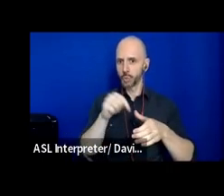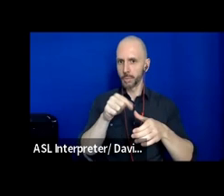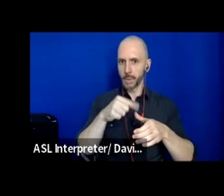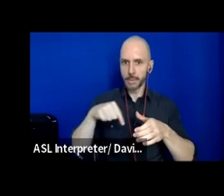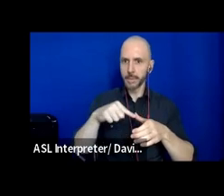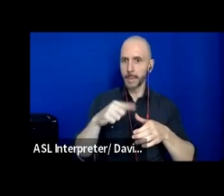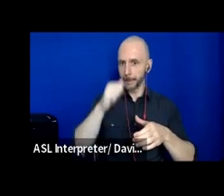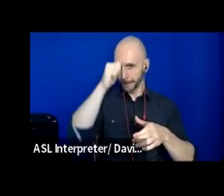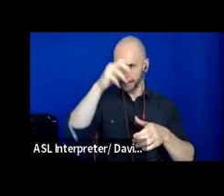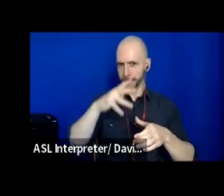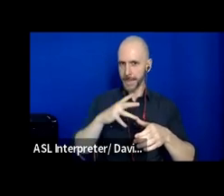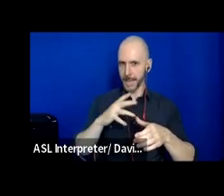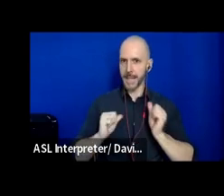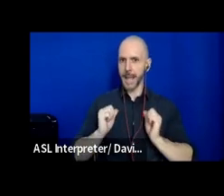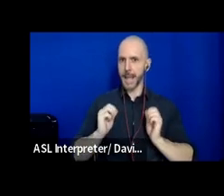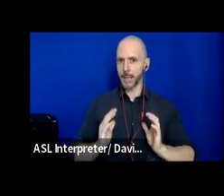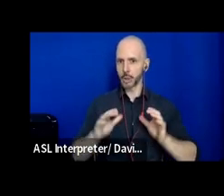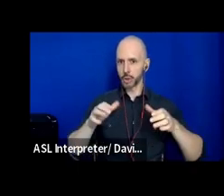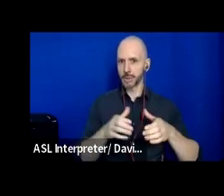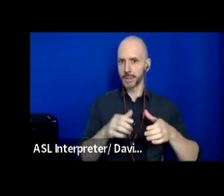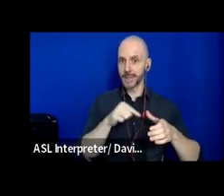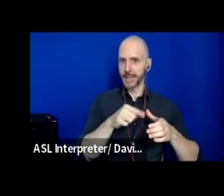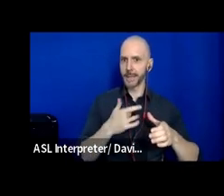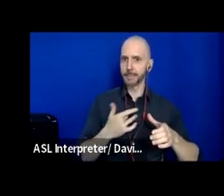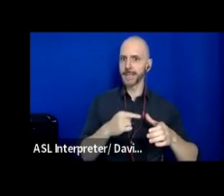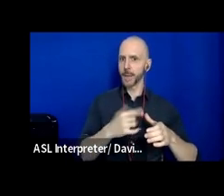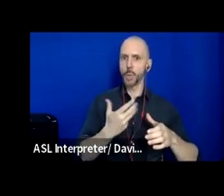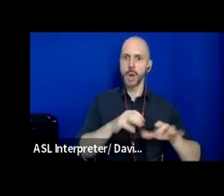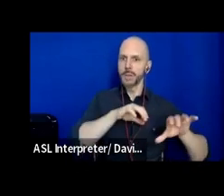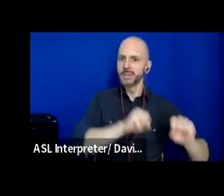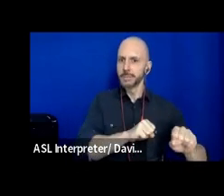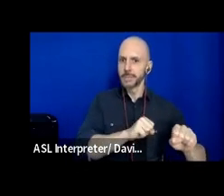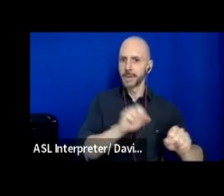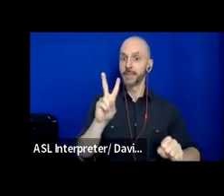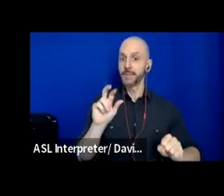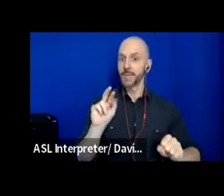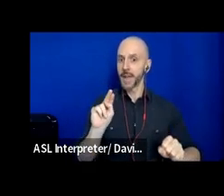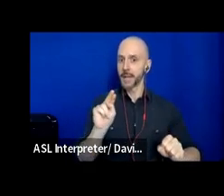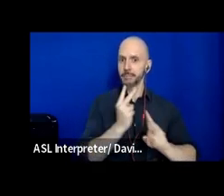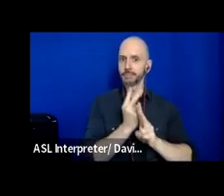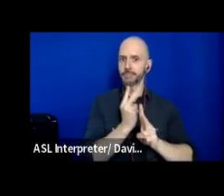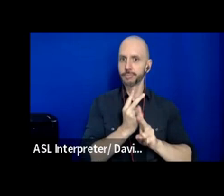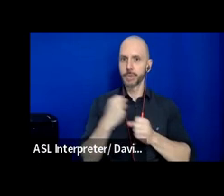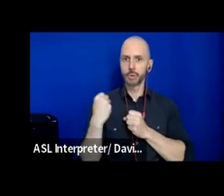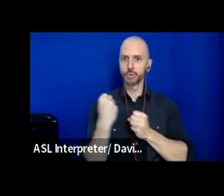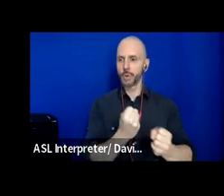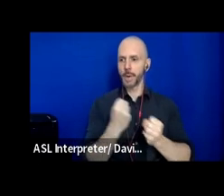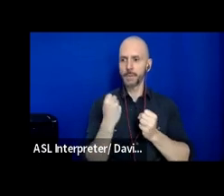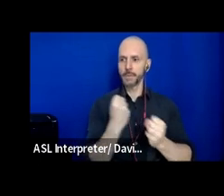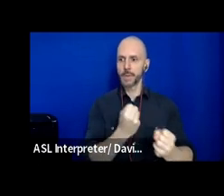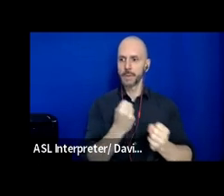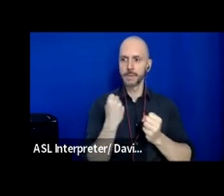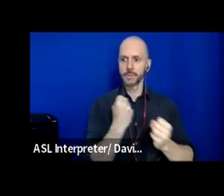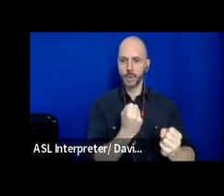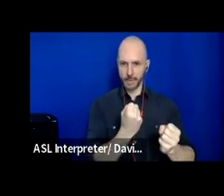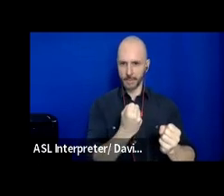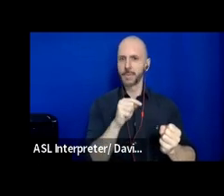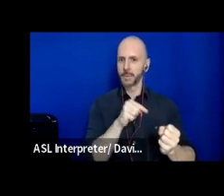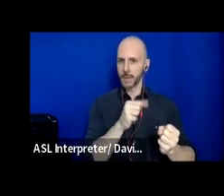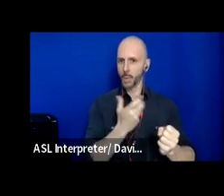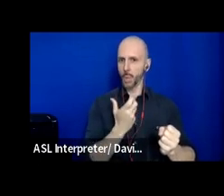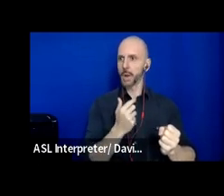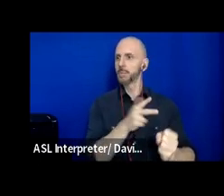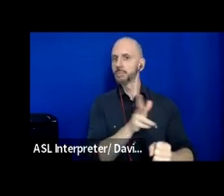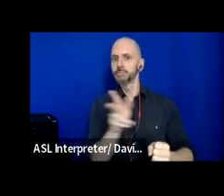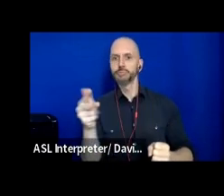who insist on being the only ones to drive the van, always deciding when and where stops are made and where to eat. Every scene